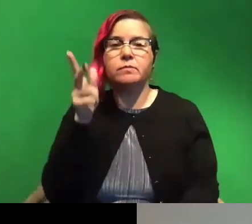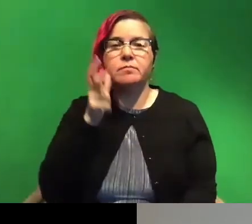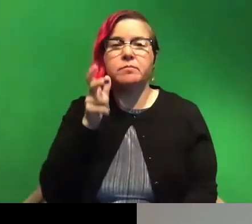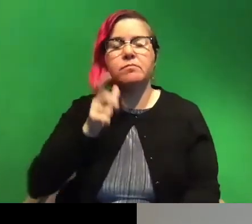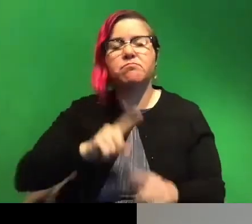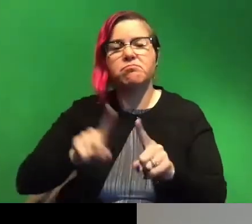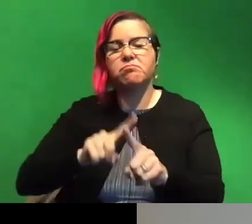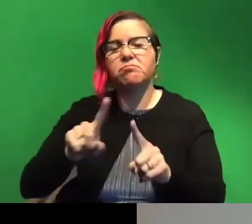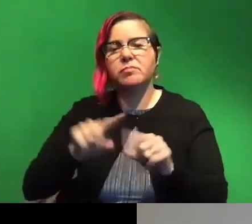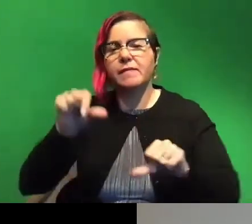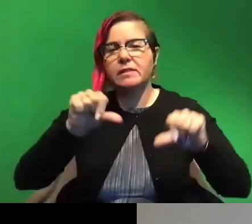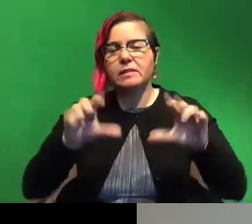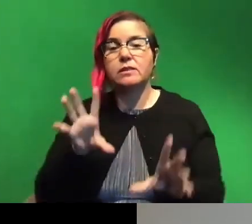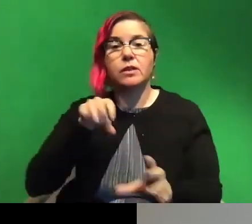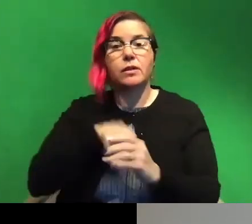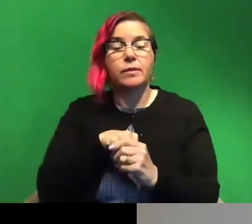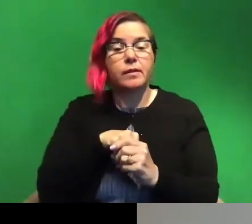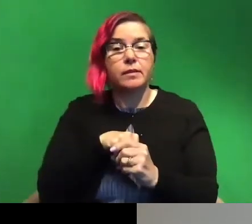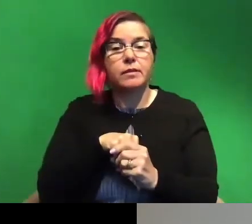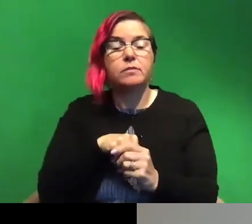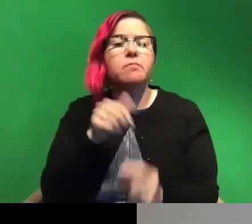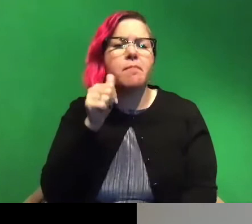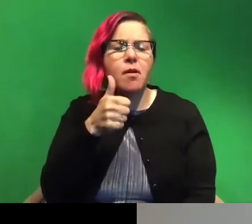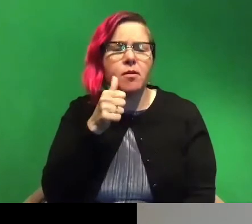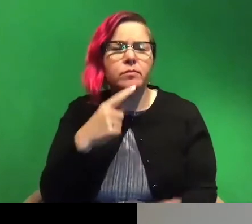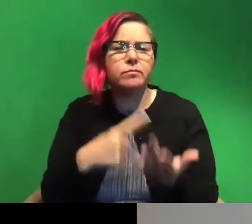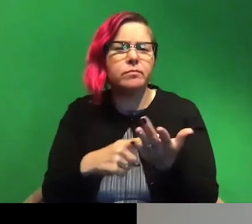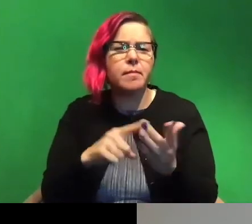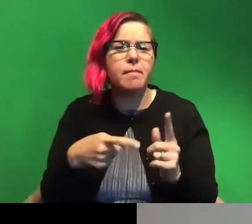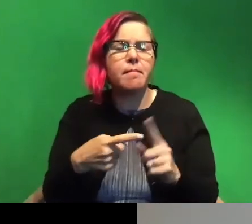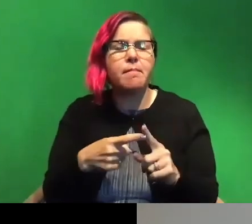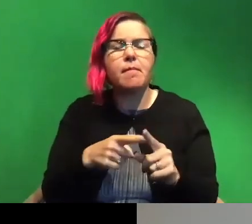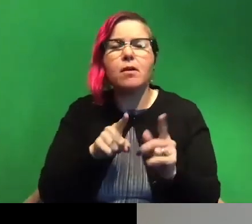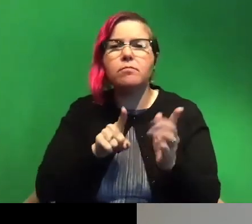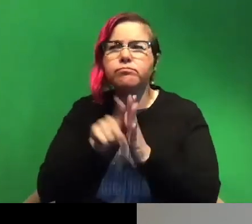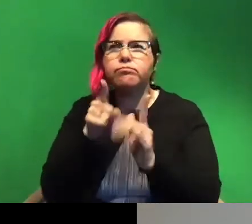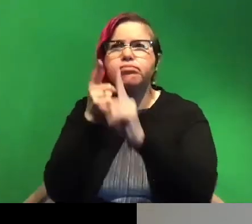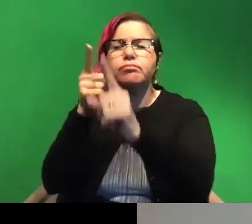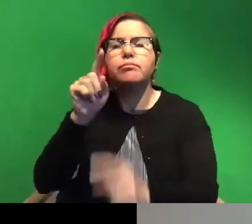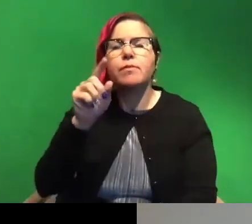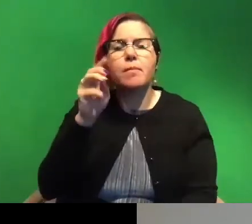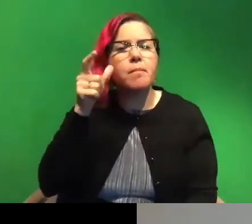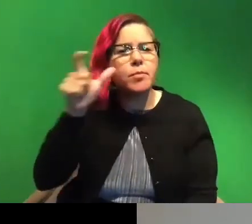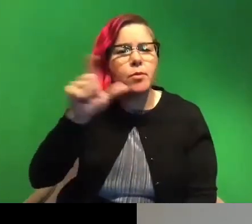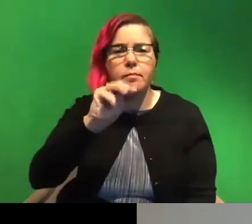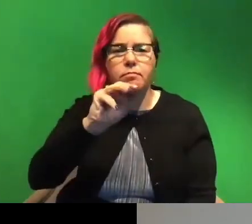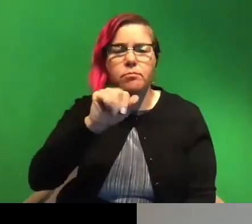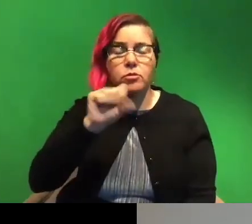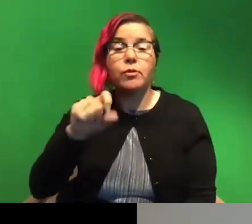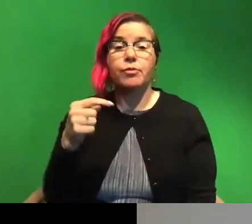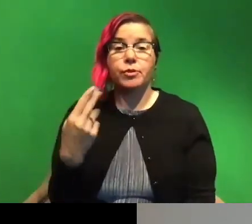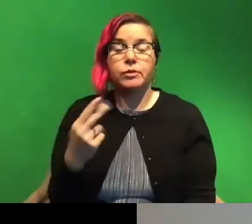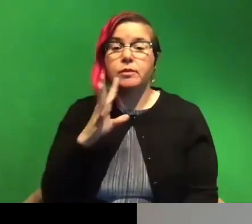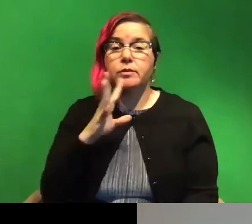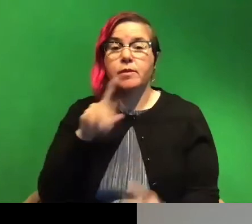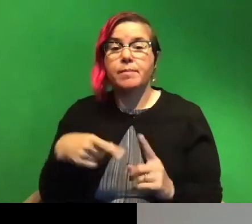bunch of different scientists, including tomorrow, we're going to be talking about missions to the moon and Mars. On Thursday, we're going to be talking